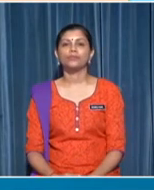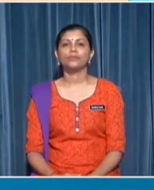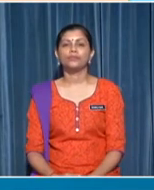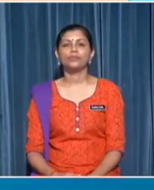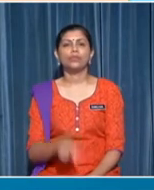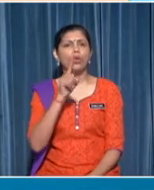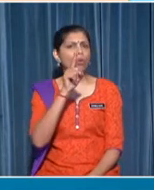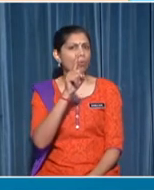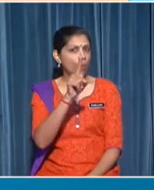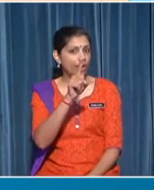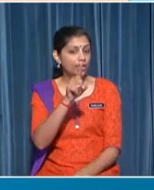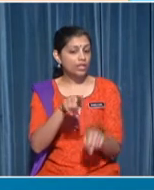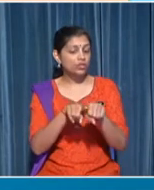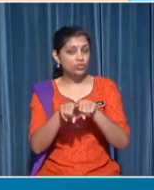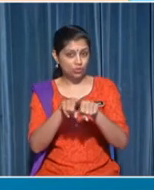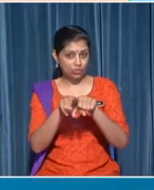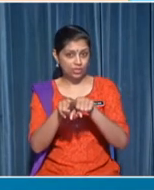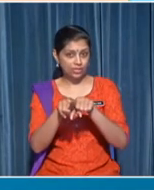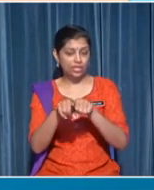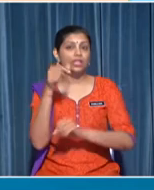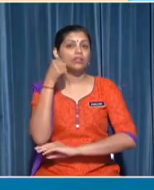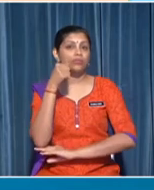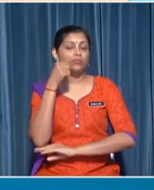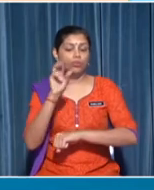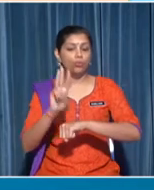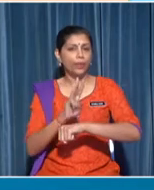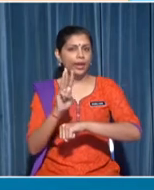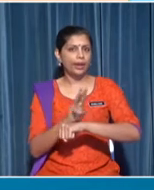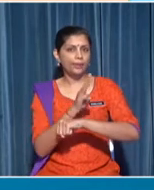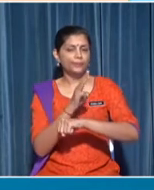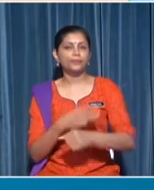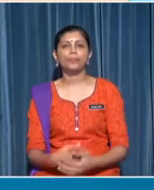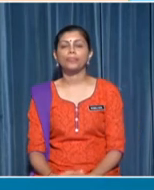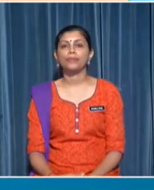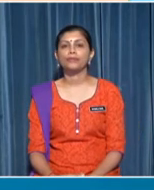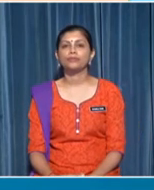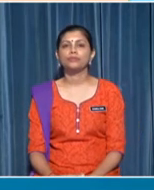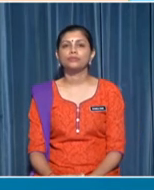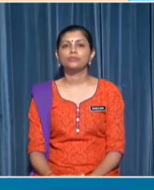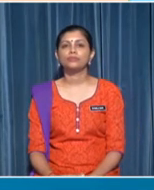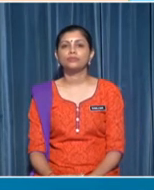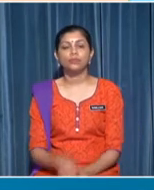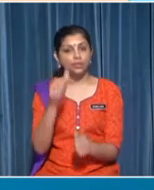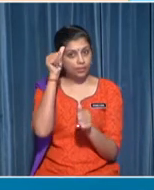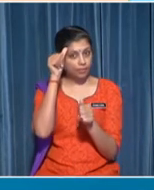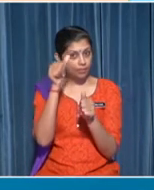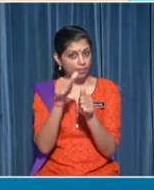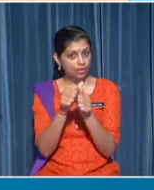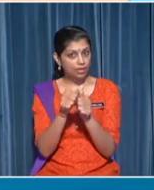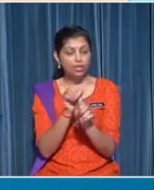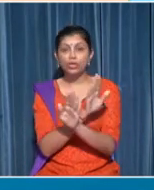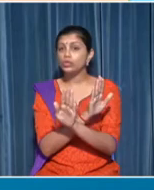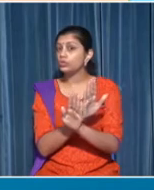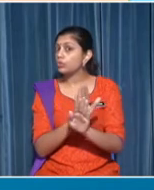one thin stocking that women usually wear. A little bit of a reminder,